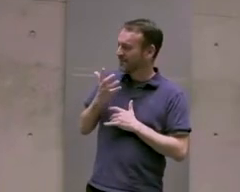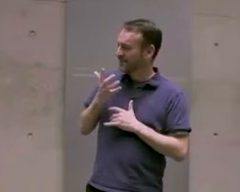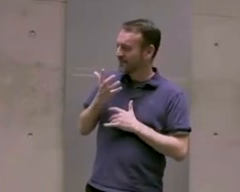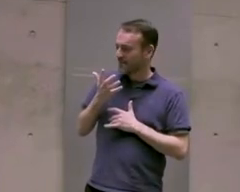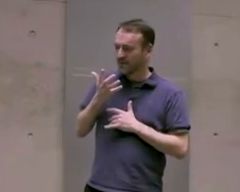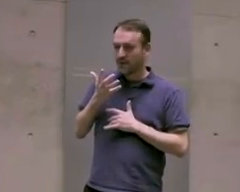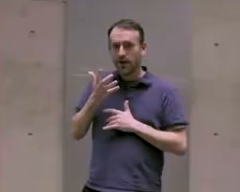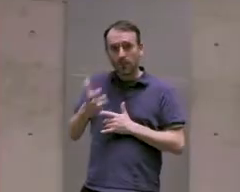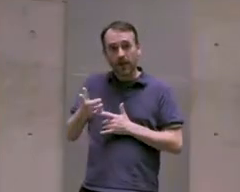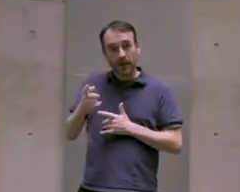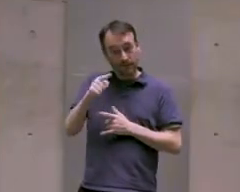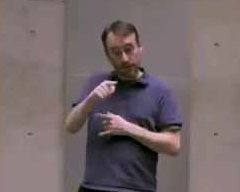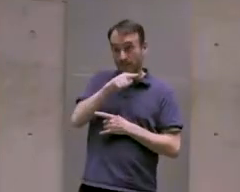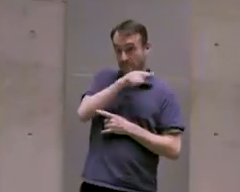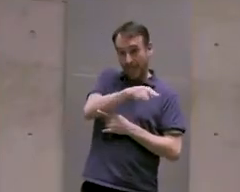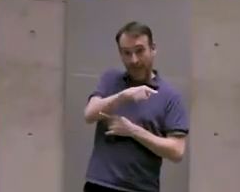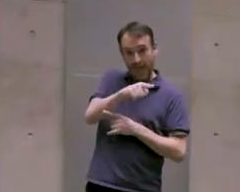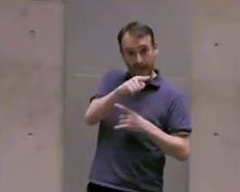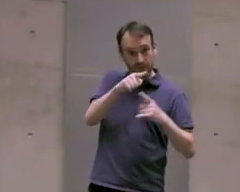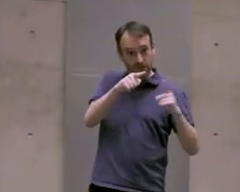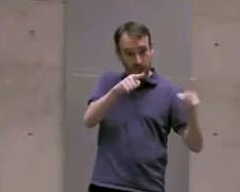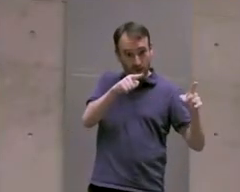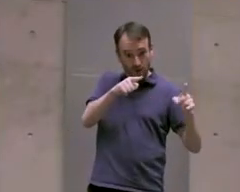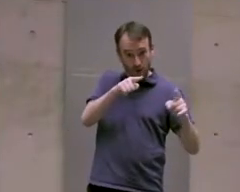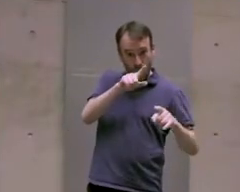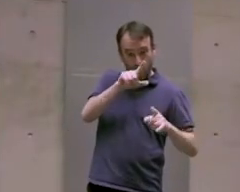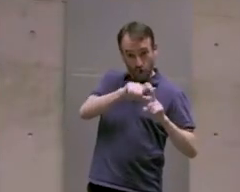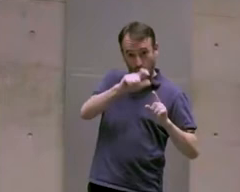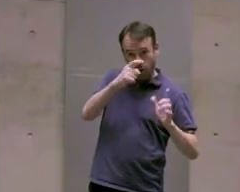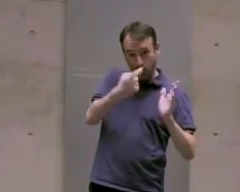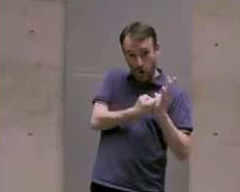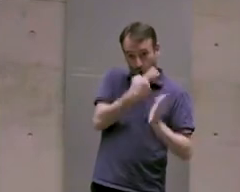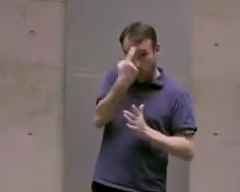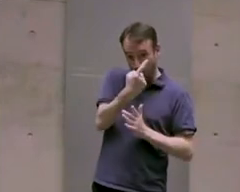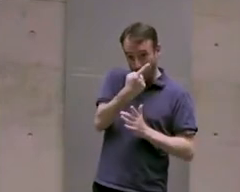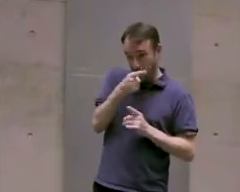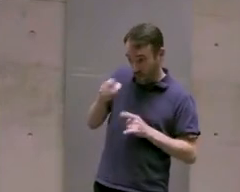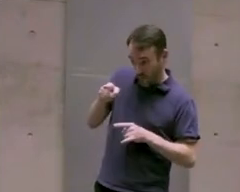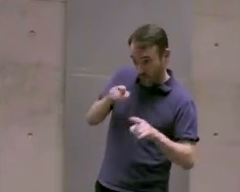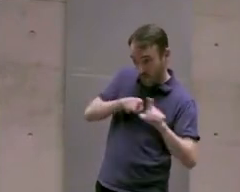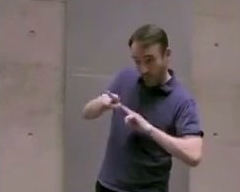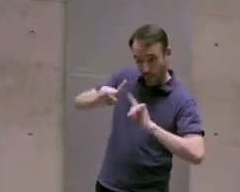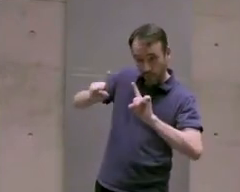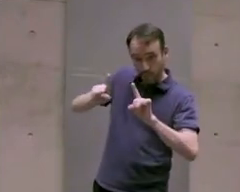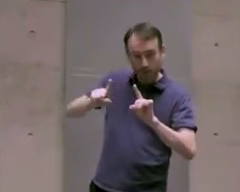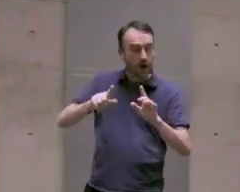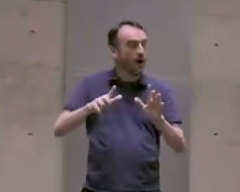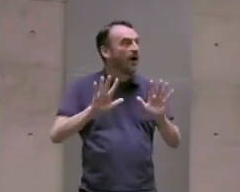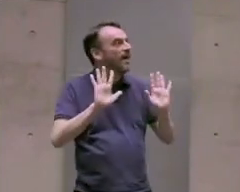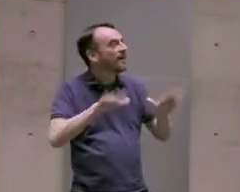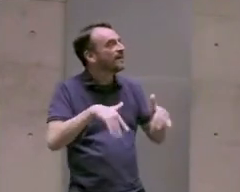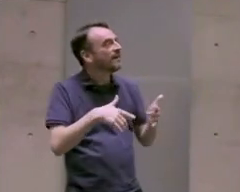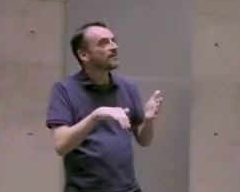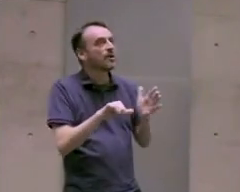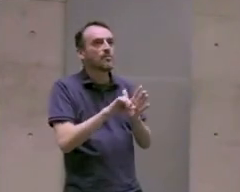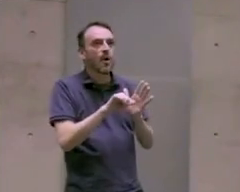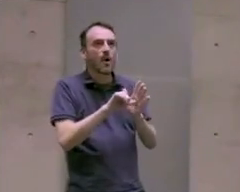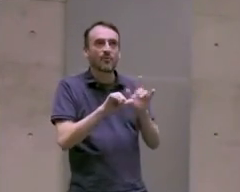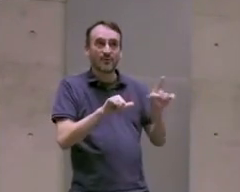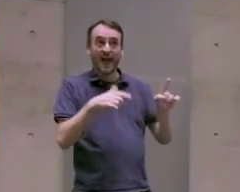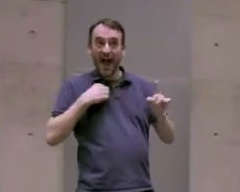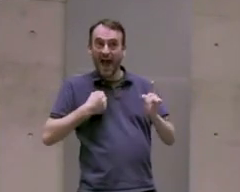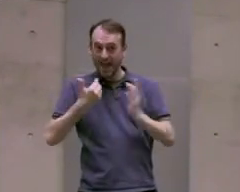IP, what would you do? What would I do with Doctor Who? This is the problem. Is I must have thought of this. I have